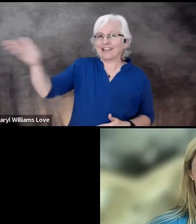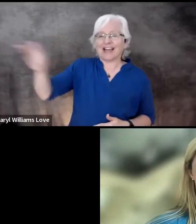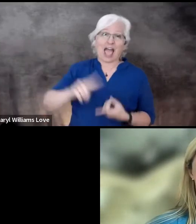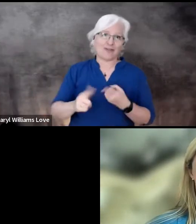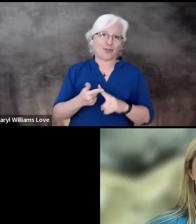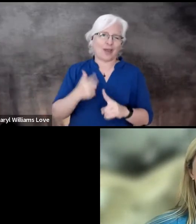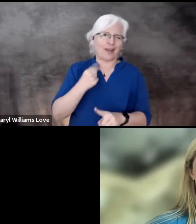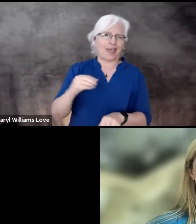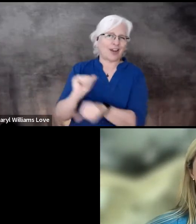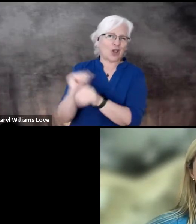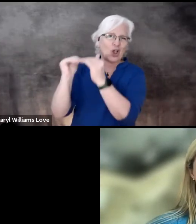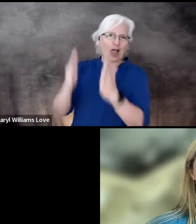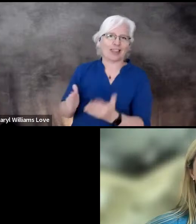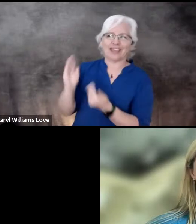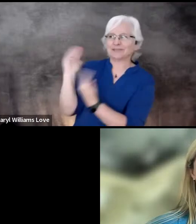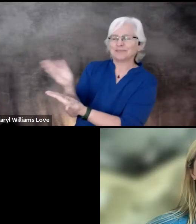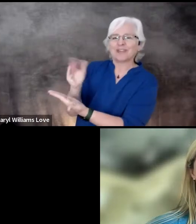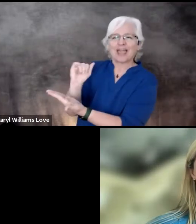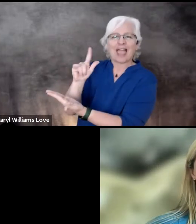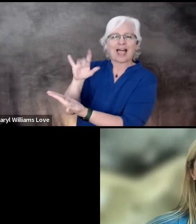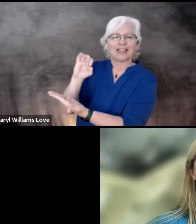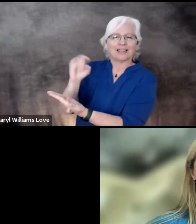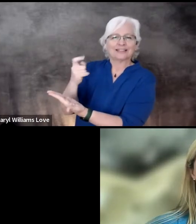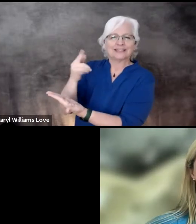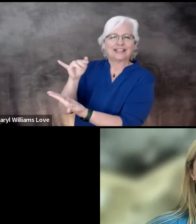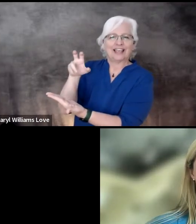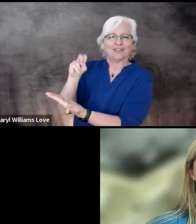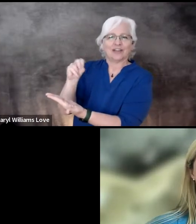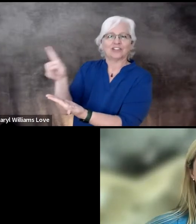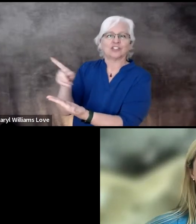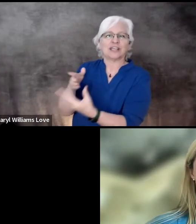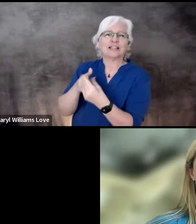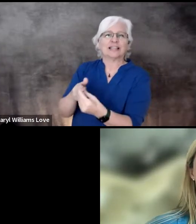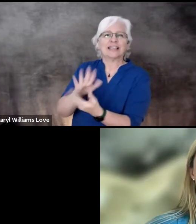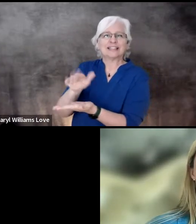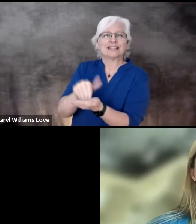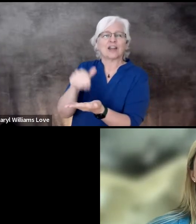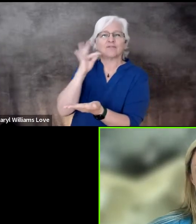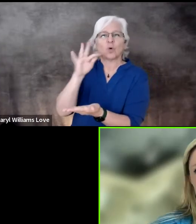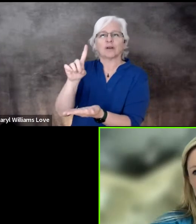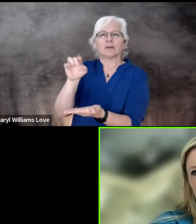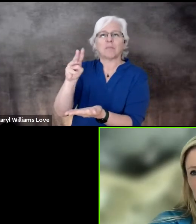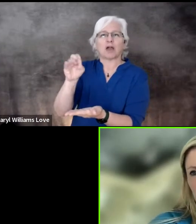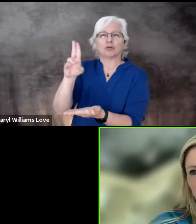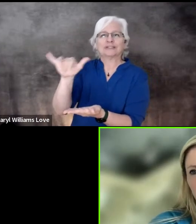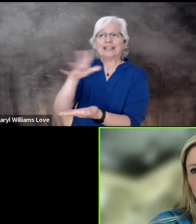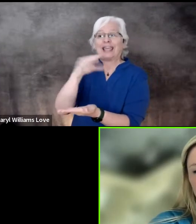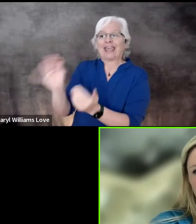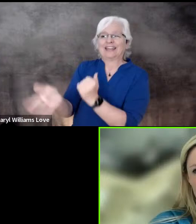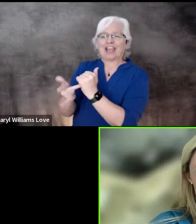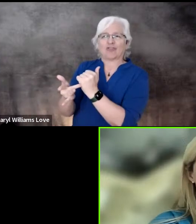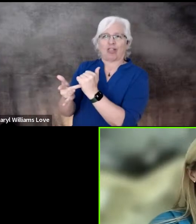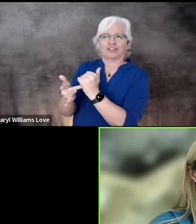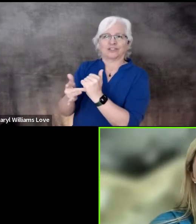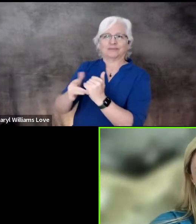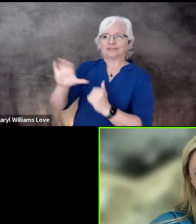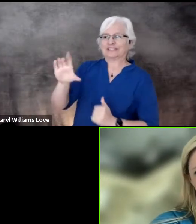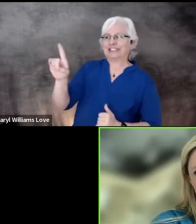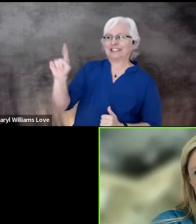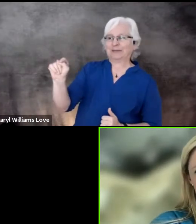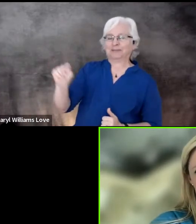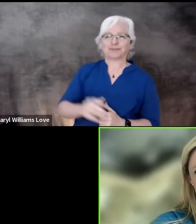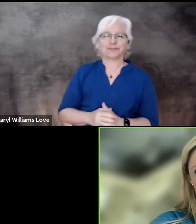colleague, Alex Gibbons, who leads the Center for Democracy and Technology. Thank you so much, Maria, and thank you, Allison.